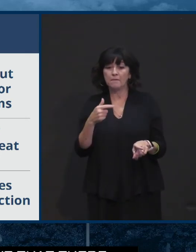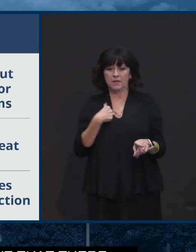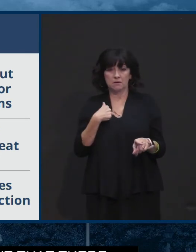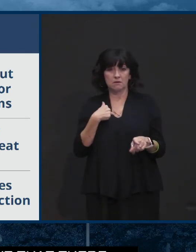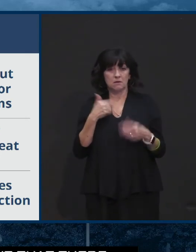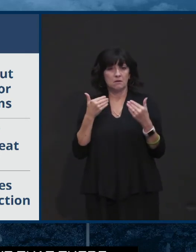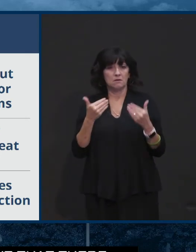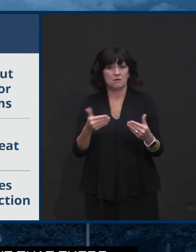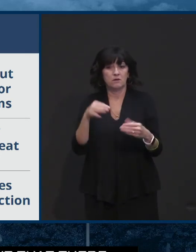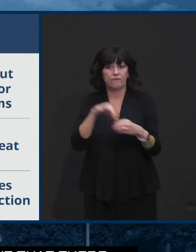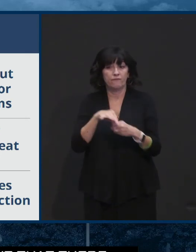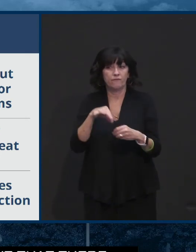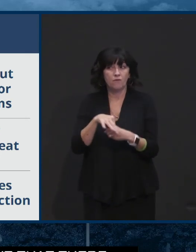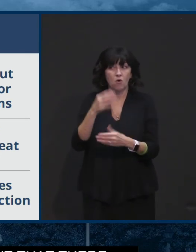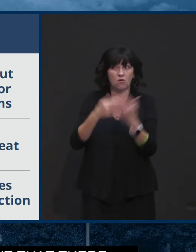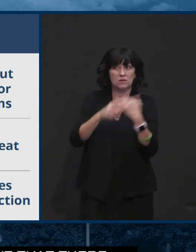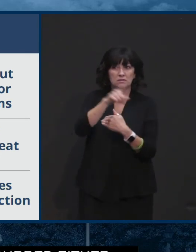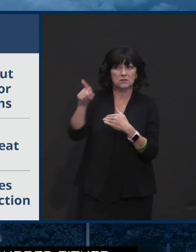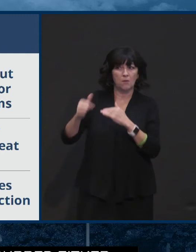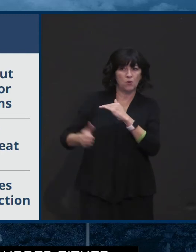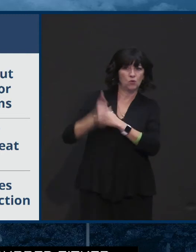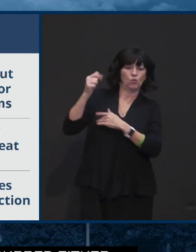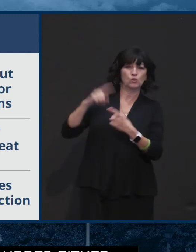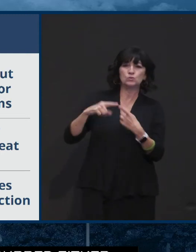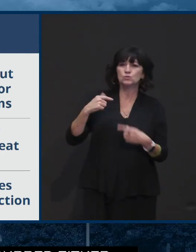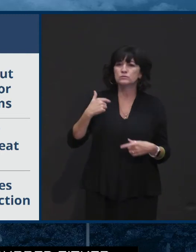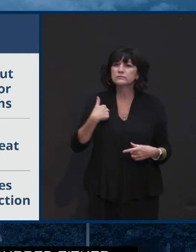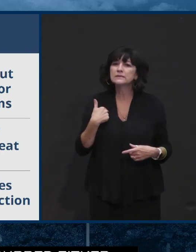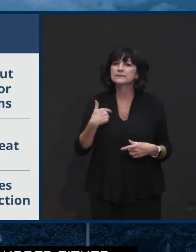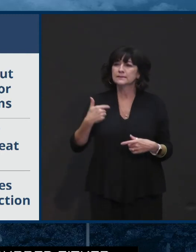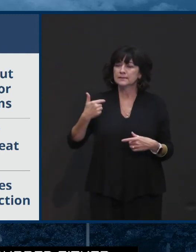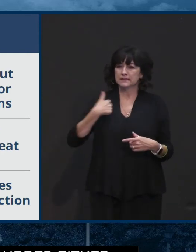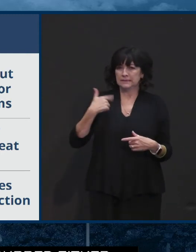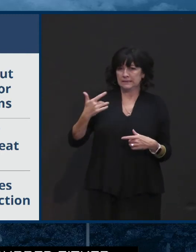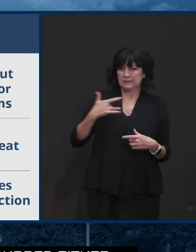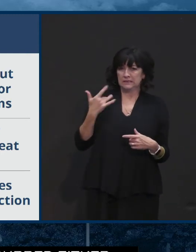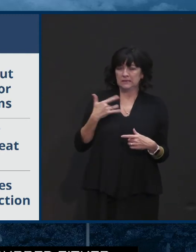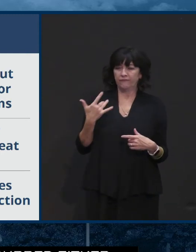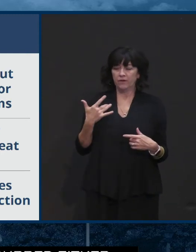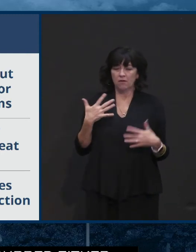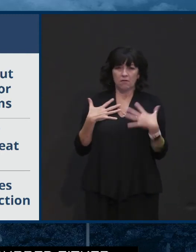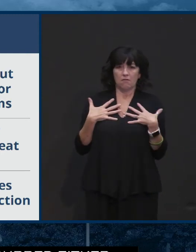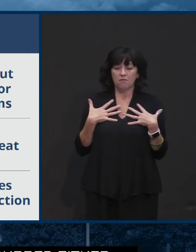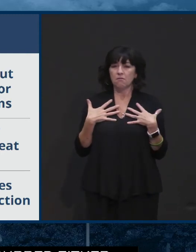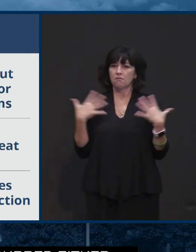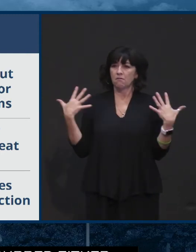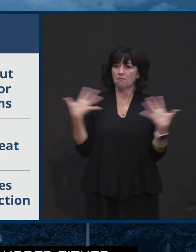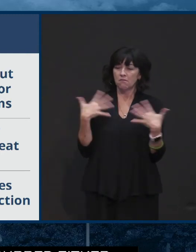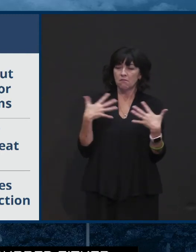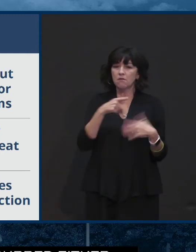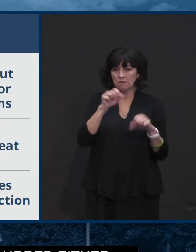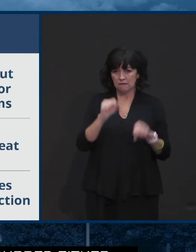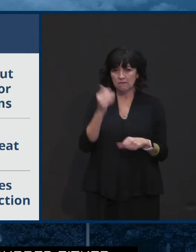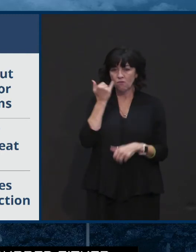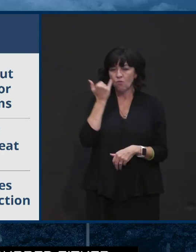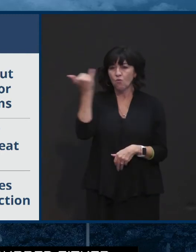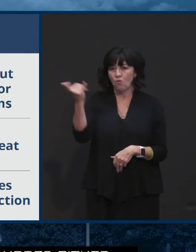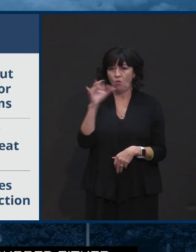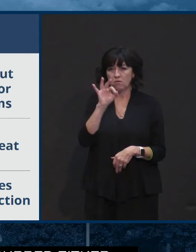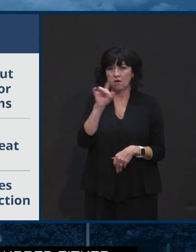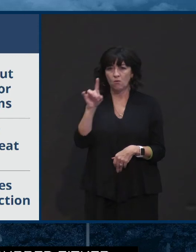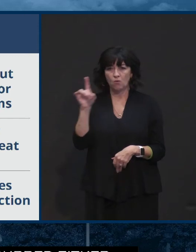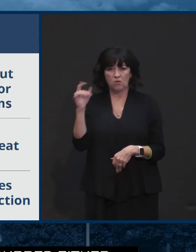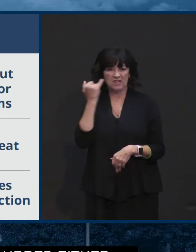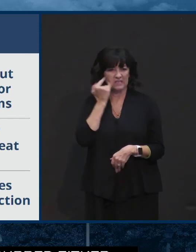or otherwise over social media or in any other fashion, please call 911 if you believe your safety is